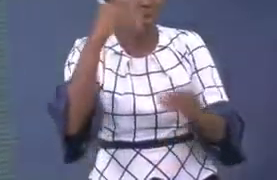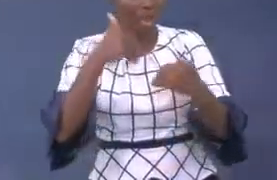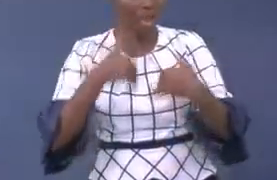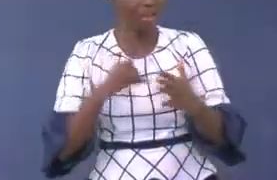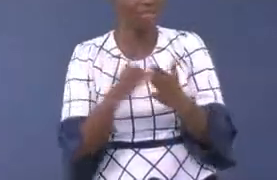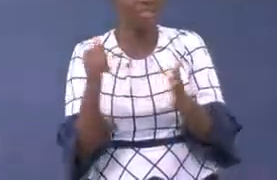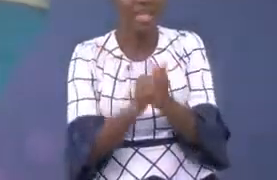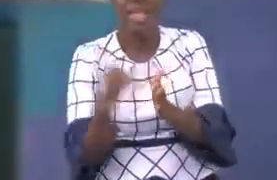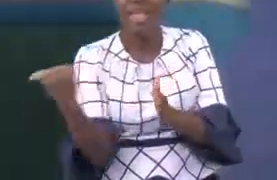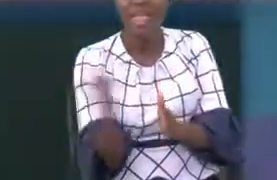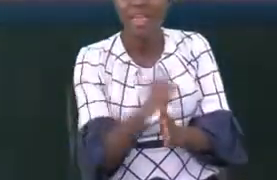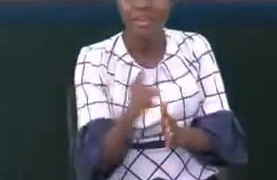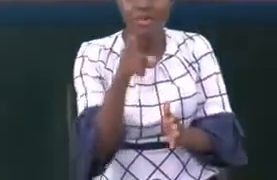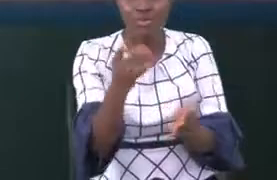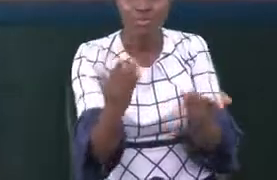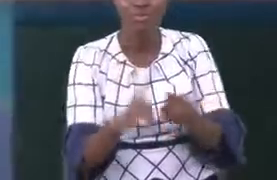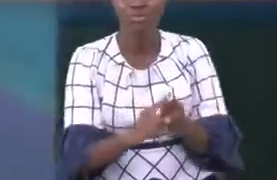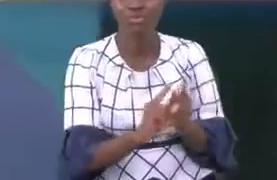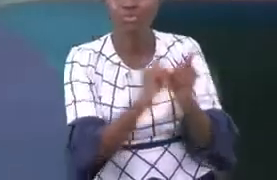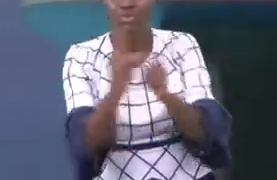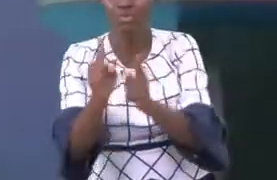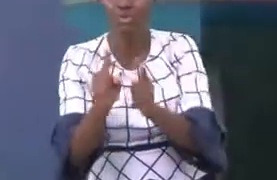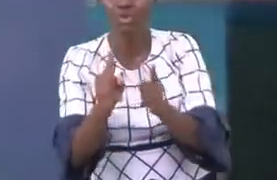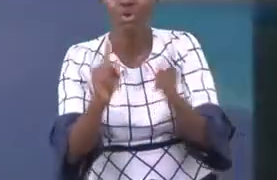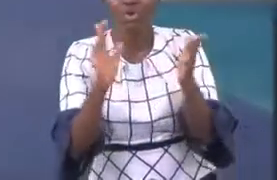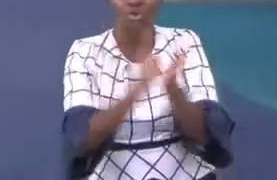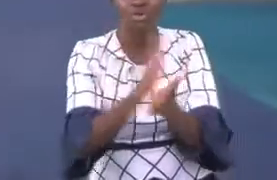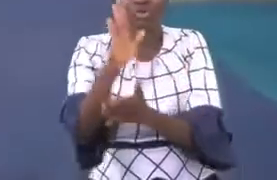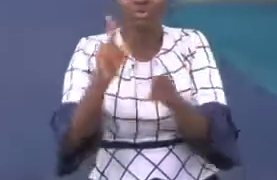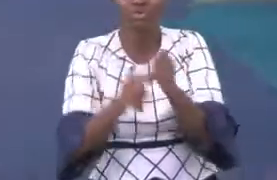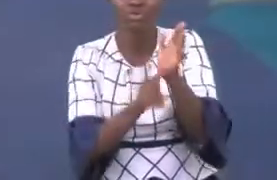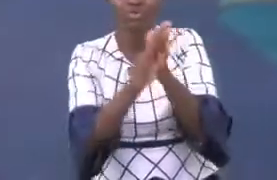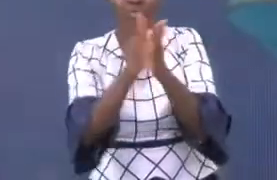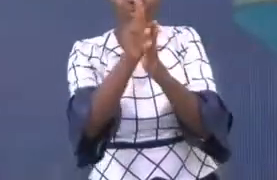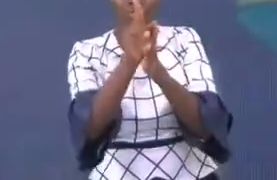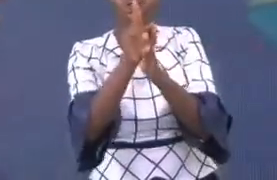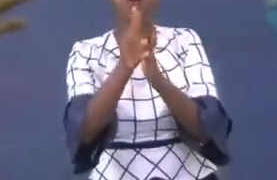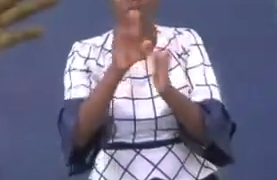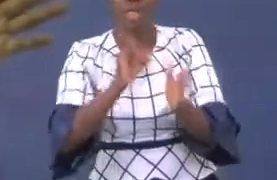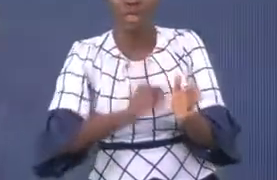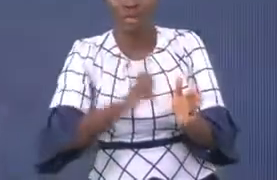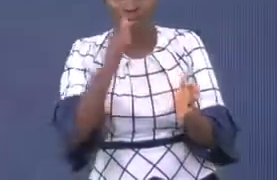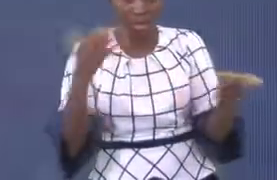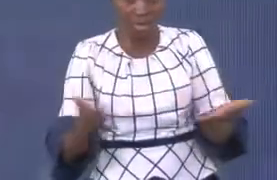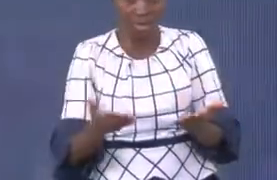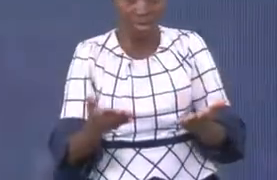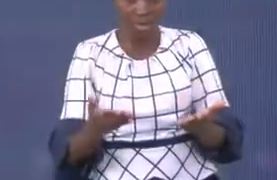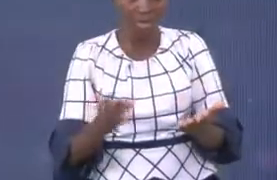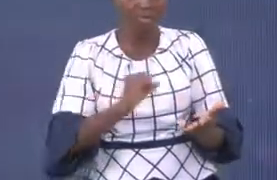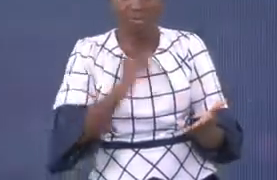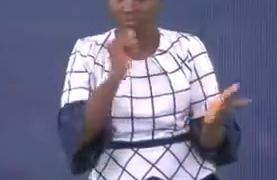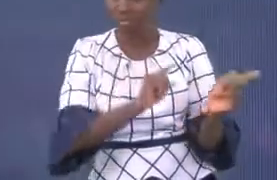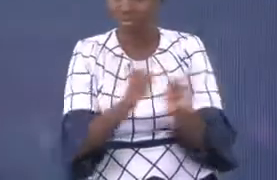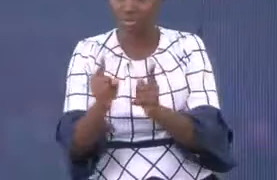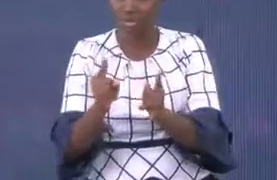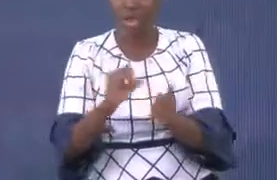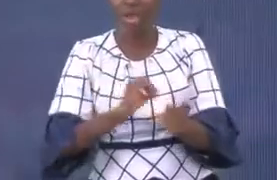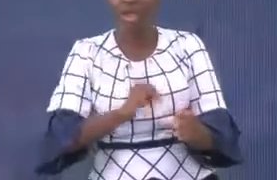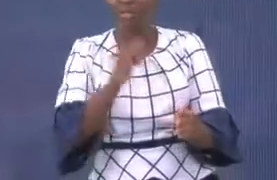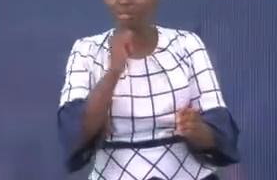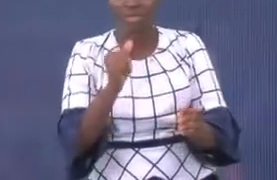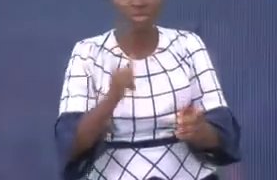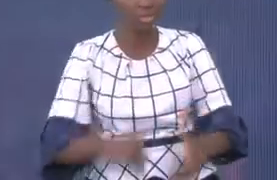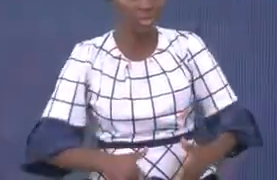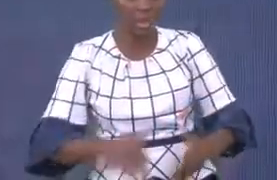now. I'm not living here. I'm not staying here. I'm not dwelling here, but I came to the